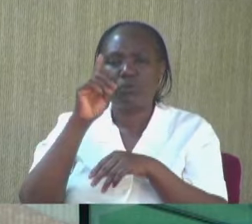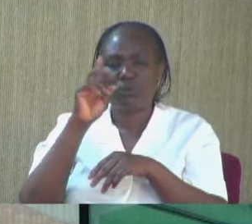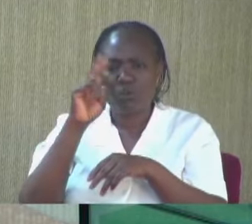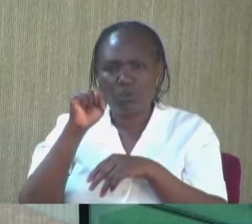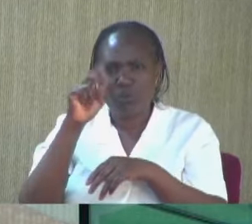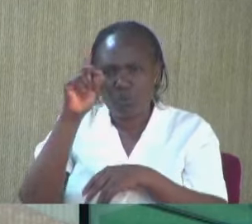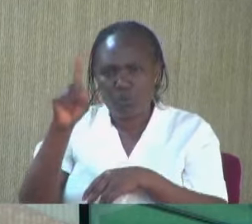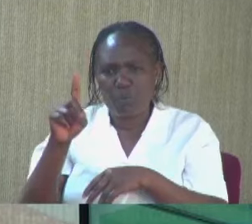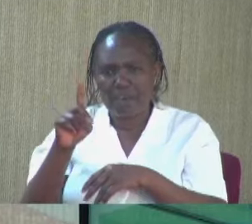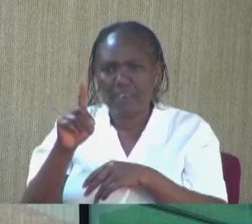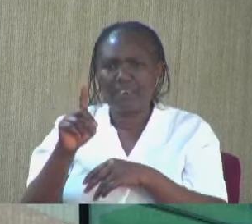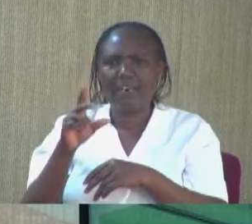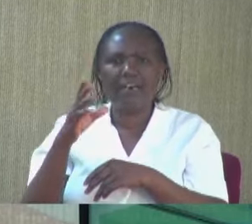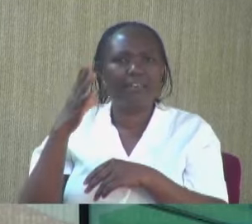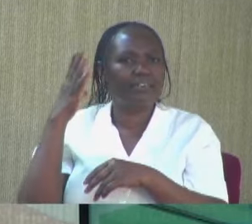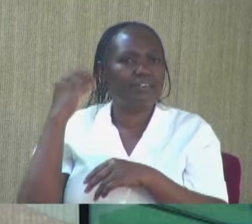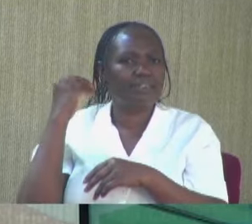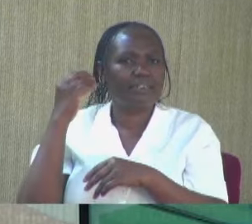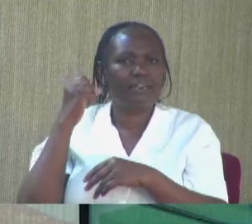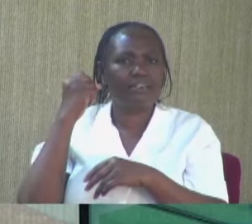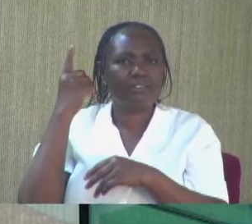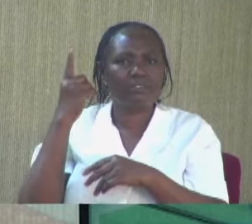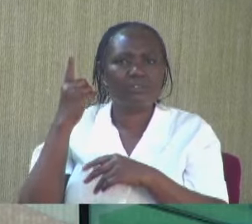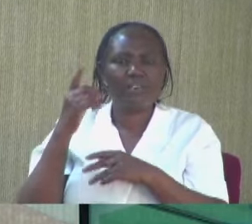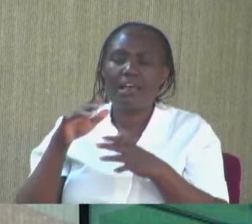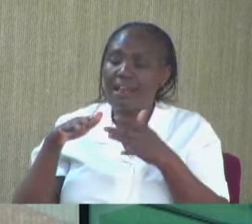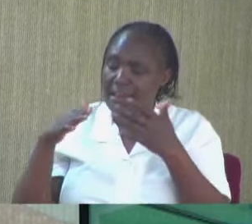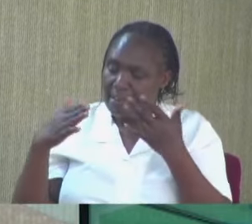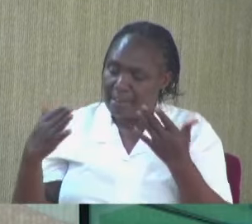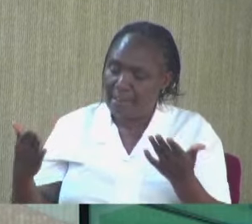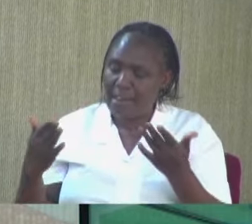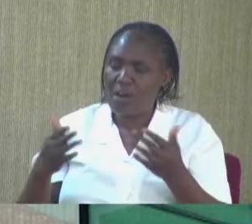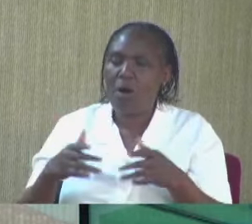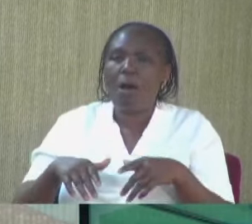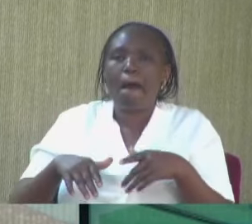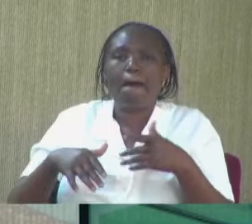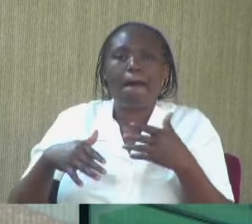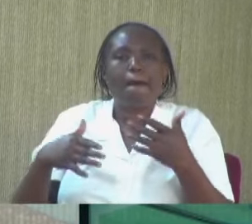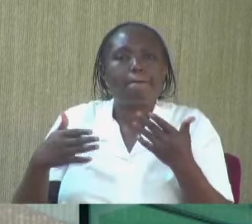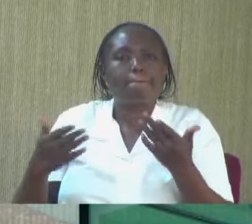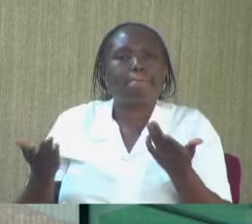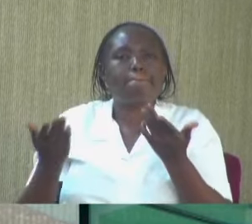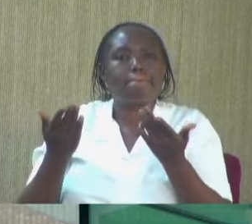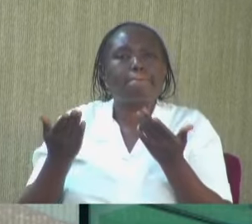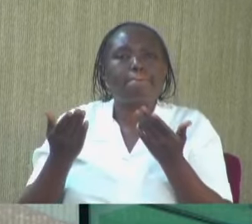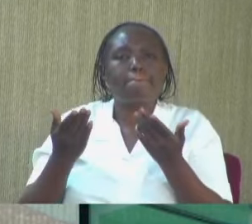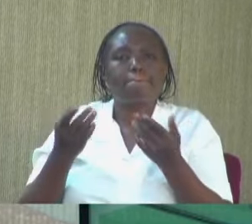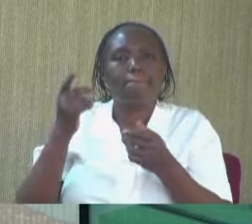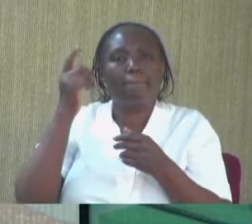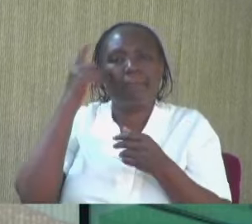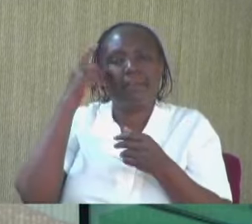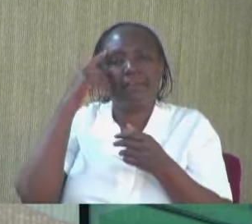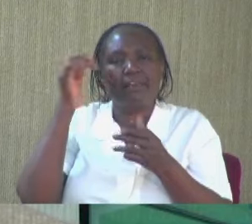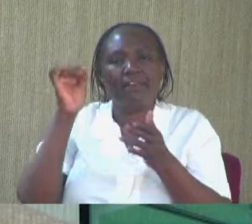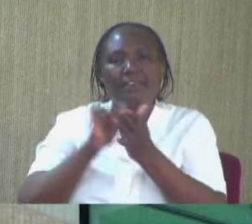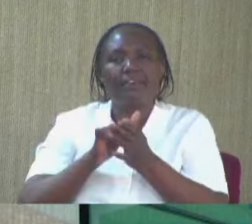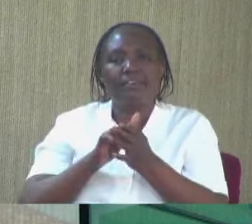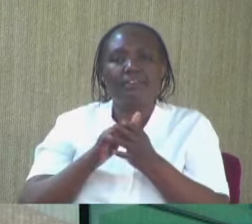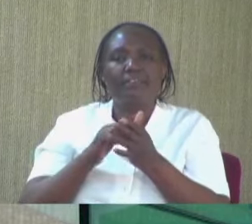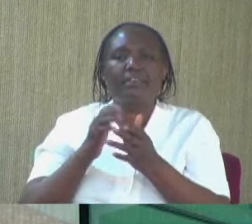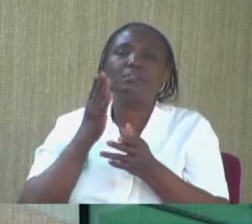to write them down in your mother tongue. How many think his language was good enough to represent the things of heaven?